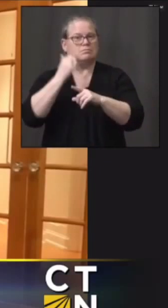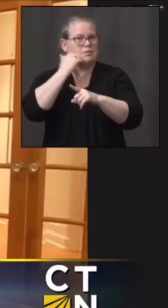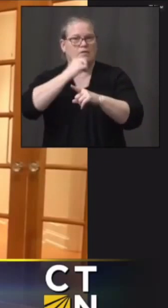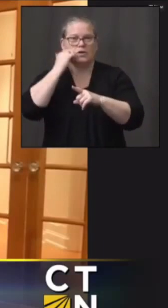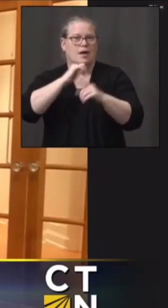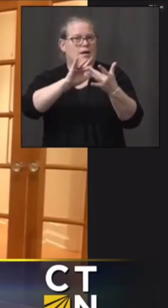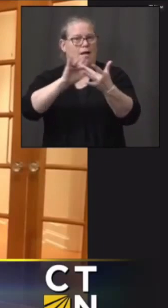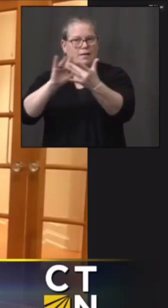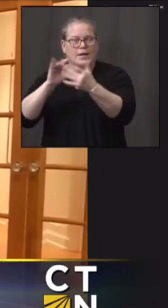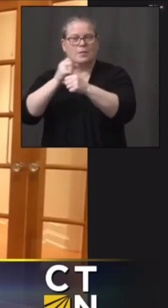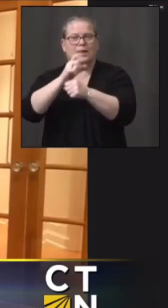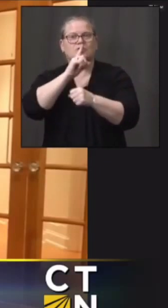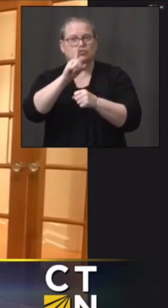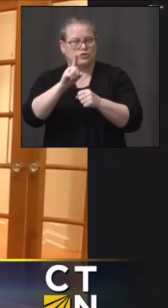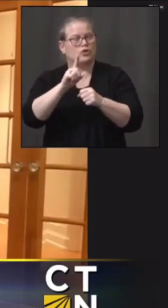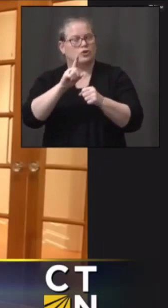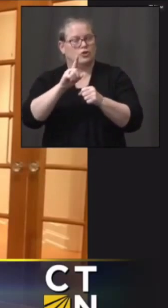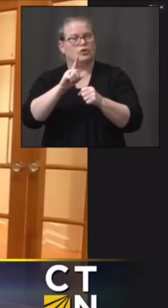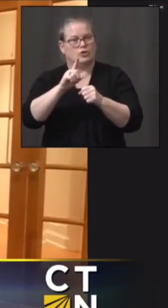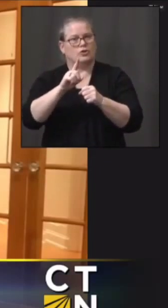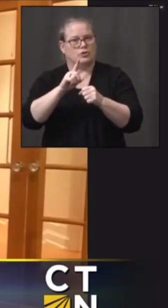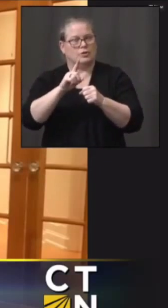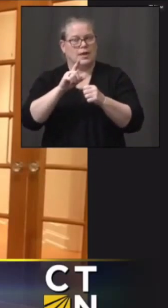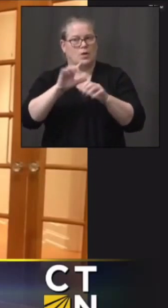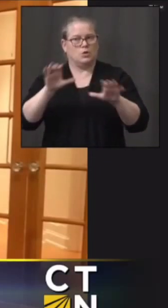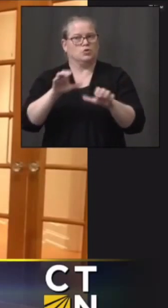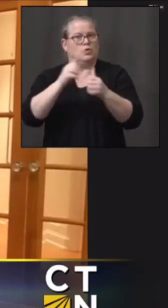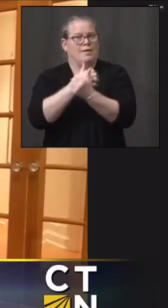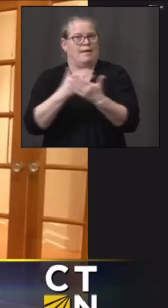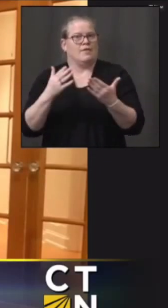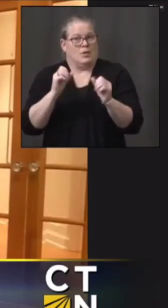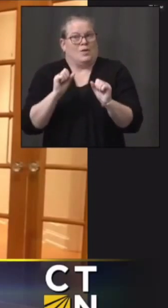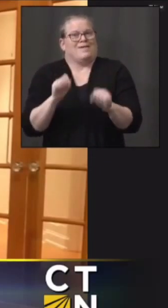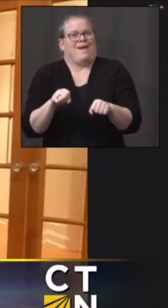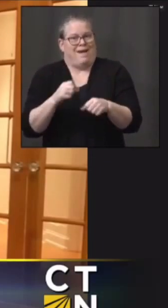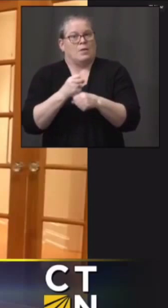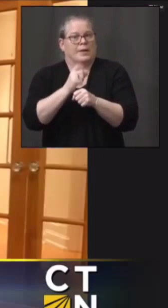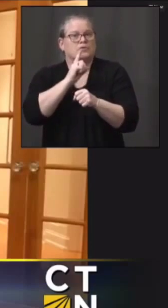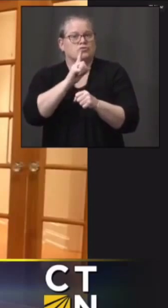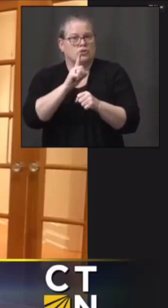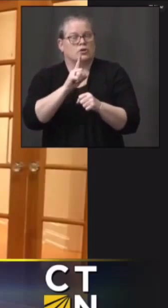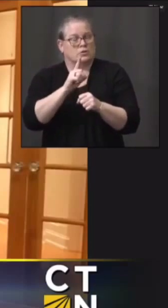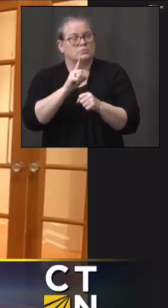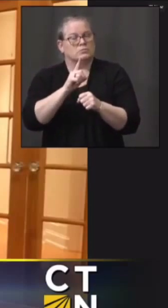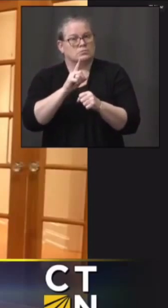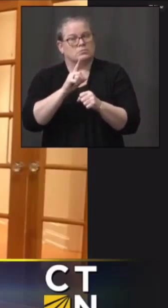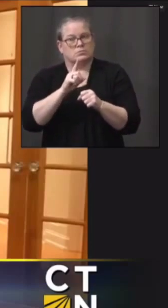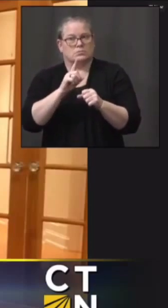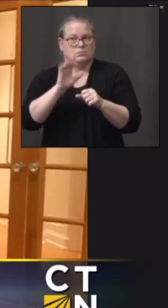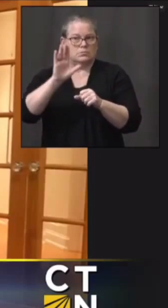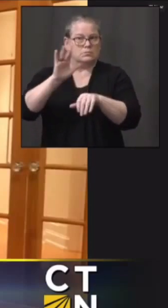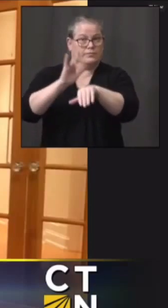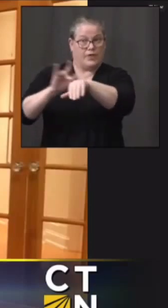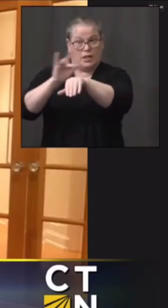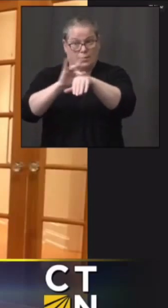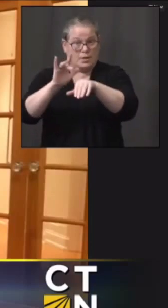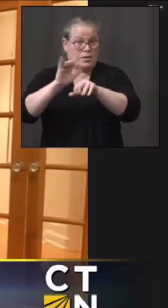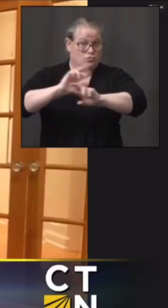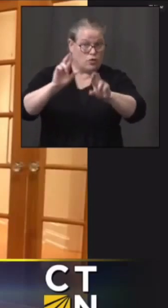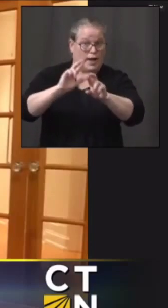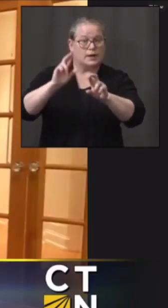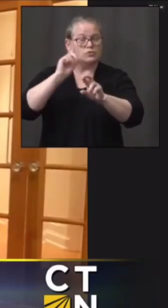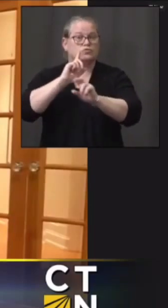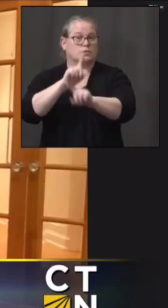capacity and making sure we're taking every appropriate action to ensure that they have the capacity they need to respond to the